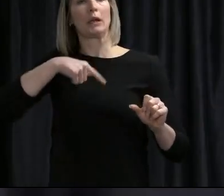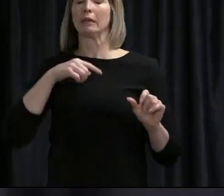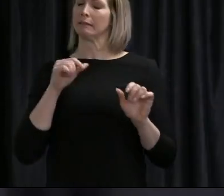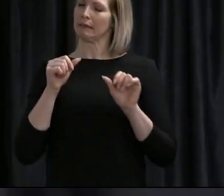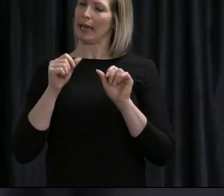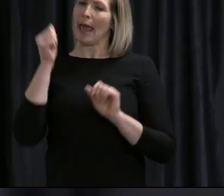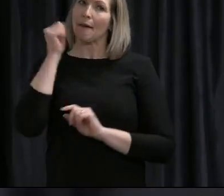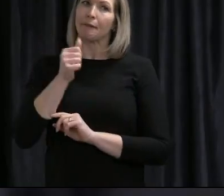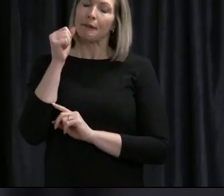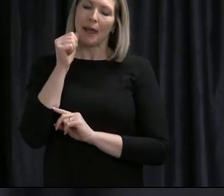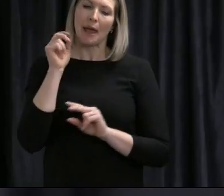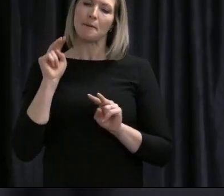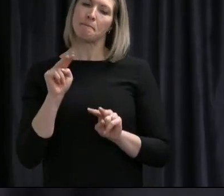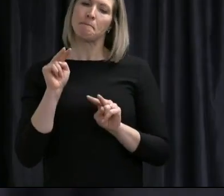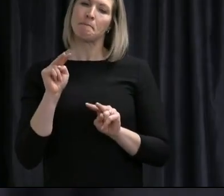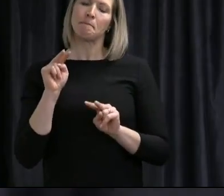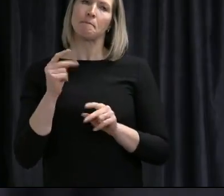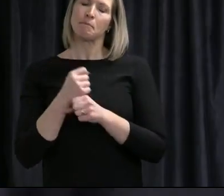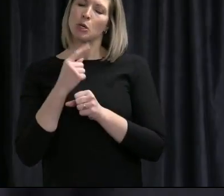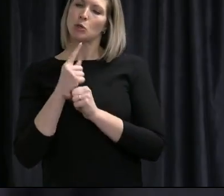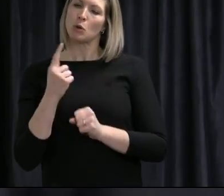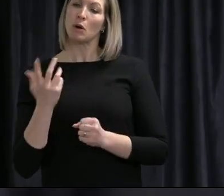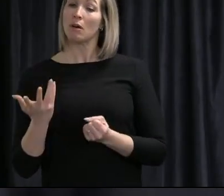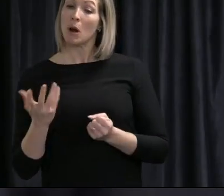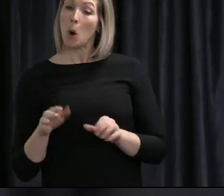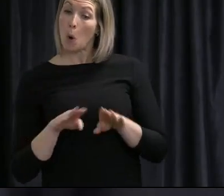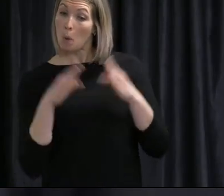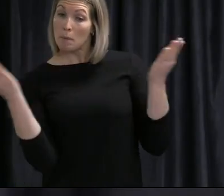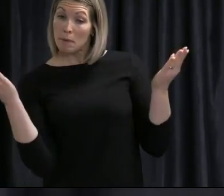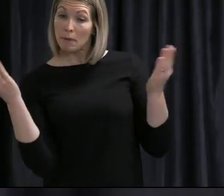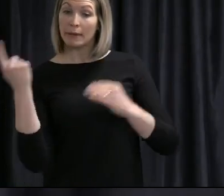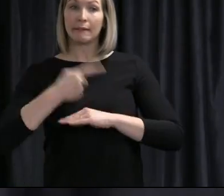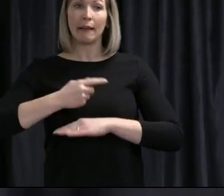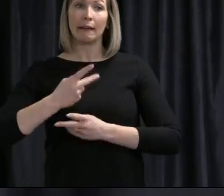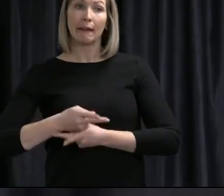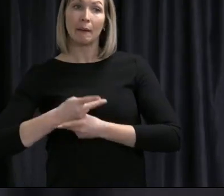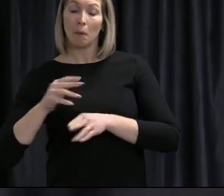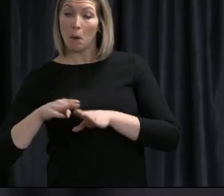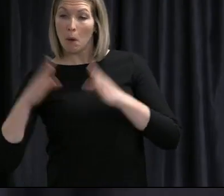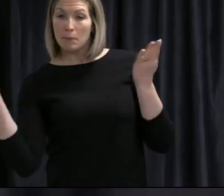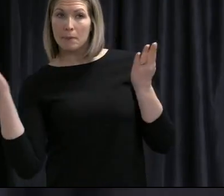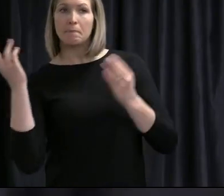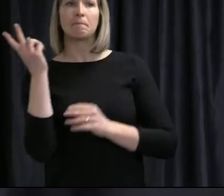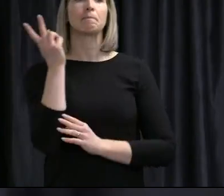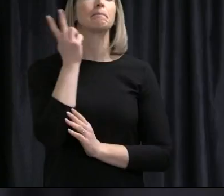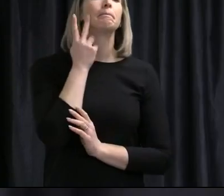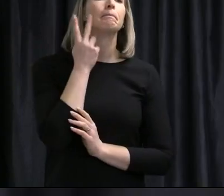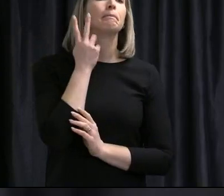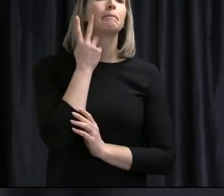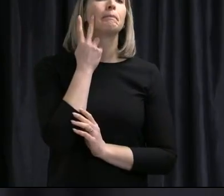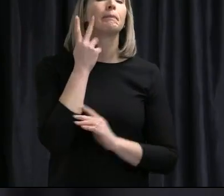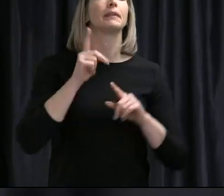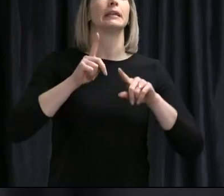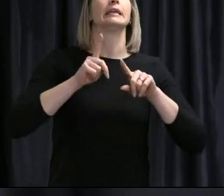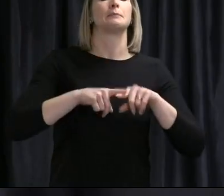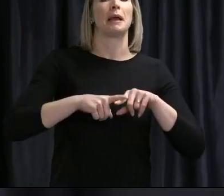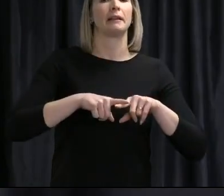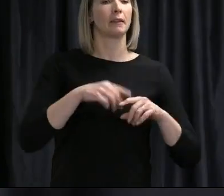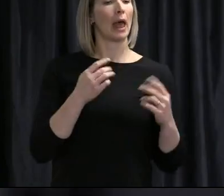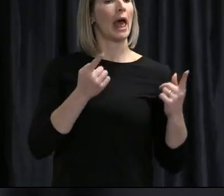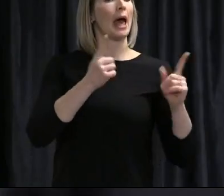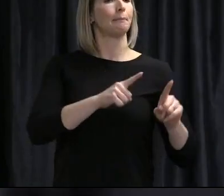in determining when schools and childcare centres may reopen, depending on emergency developments with the